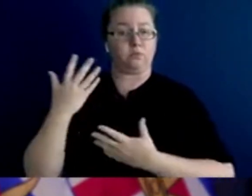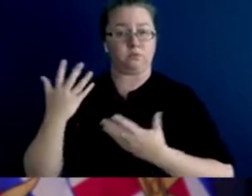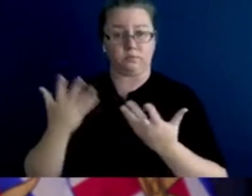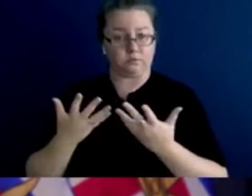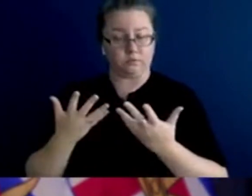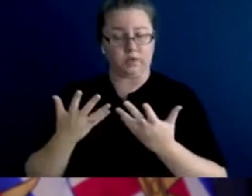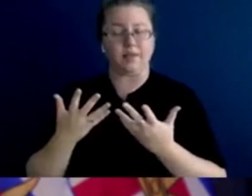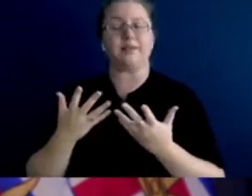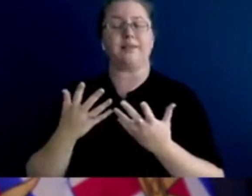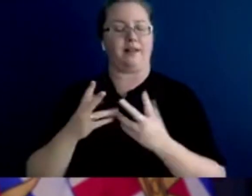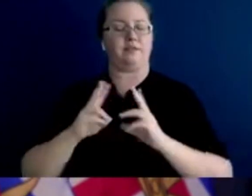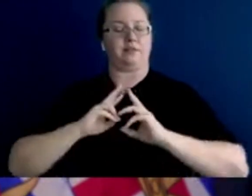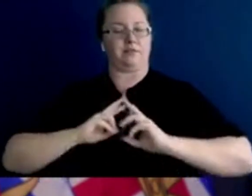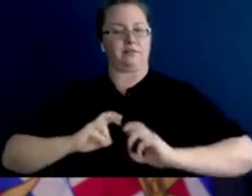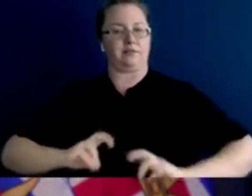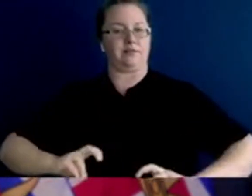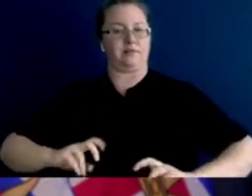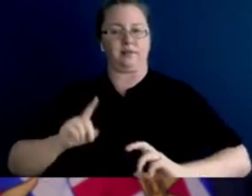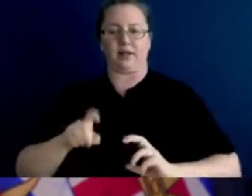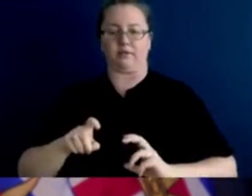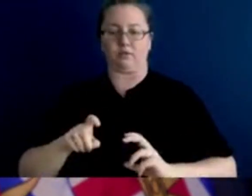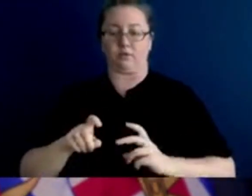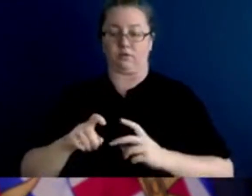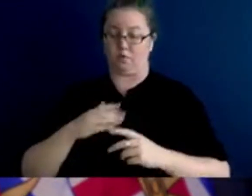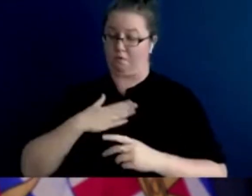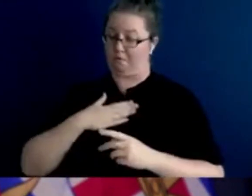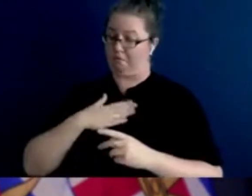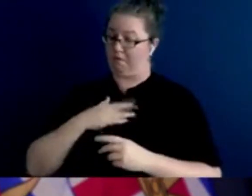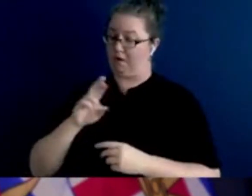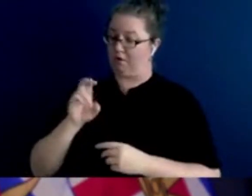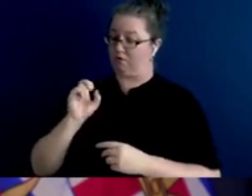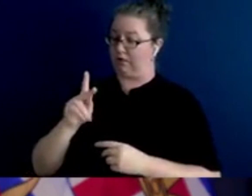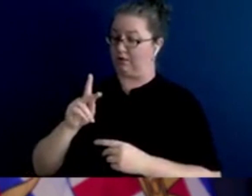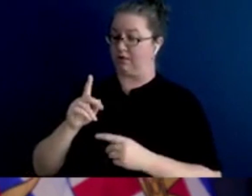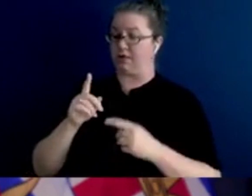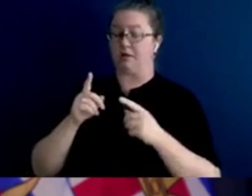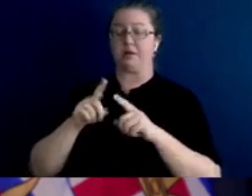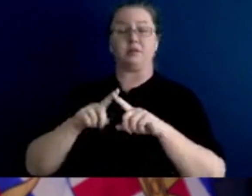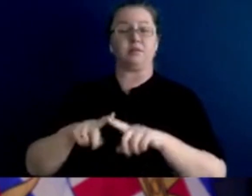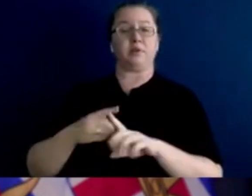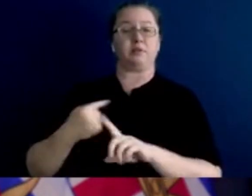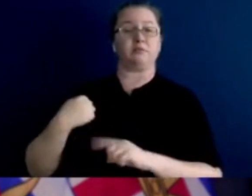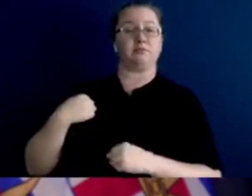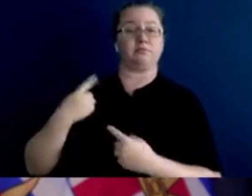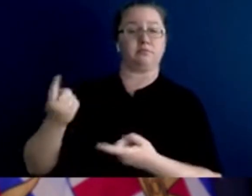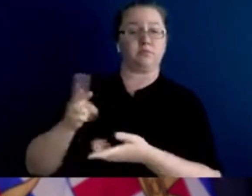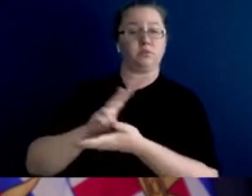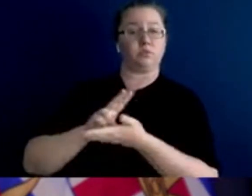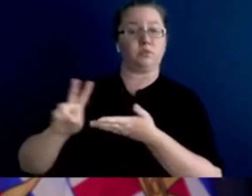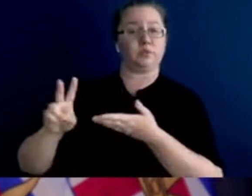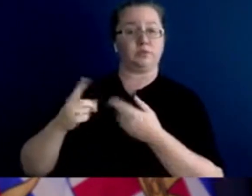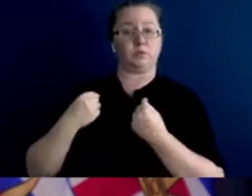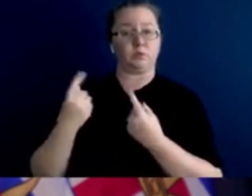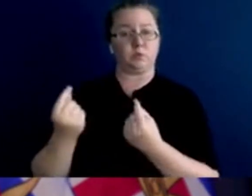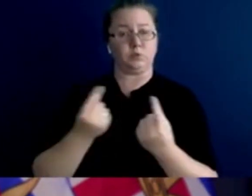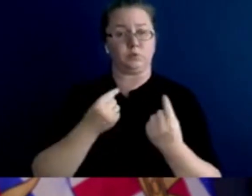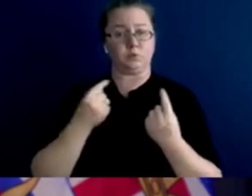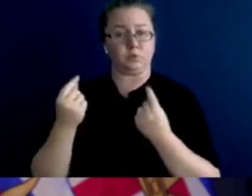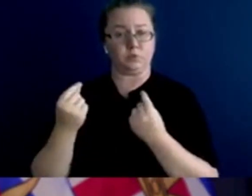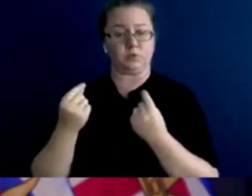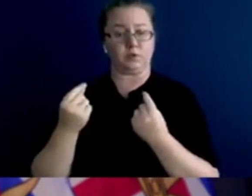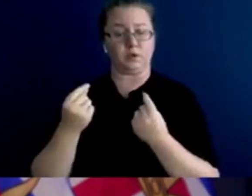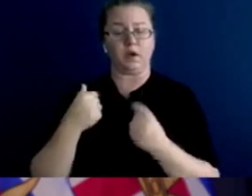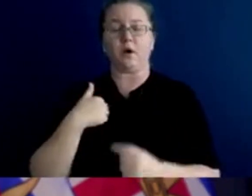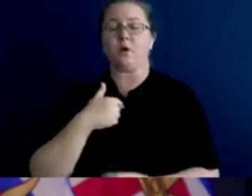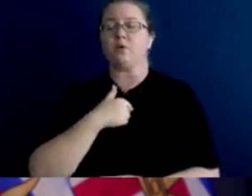need to consider the risks we're going into. How many people will be there? What is the environment? Is it indoors? Is it outdoors?